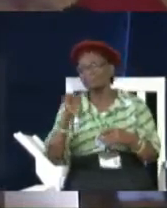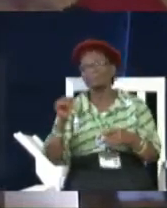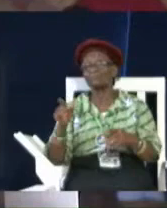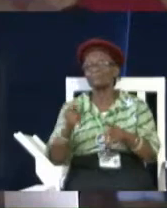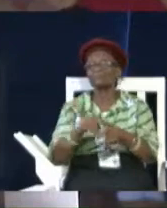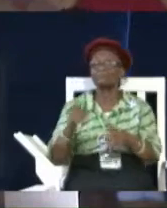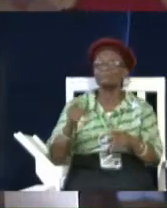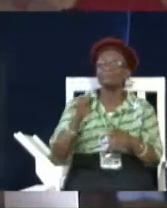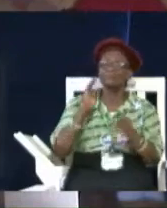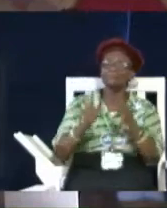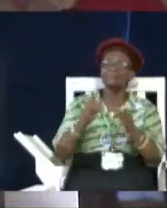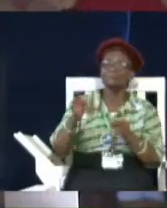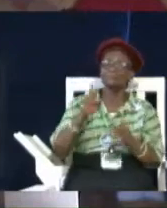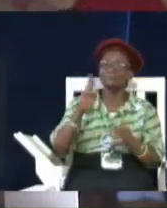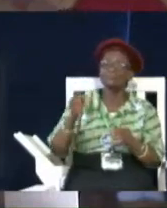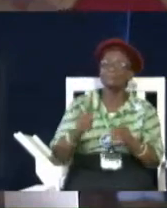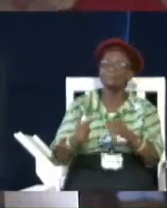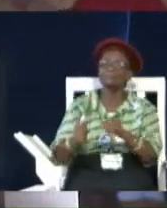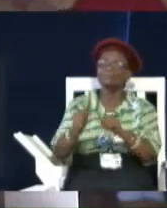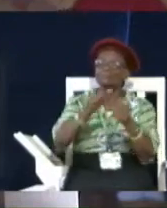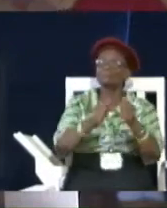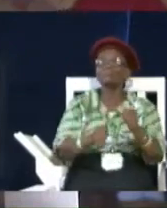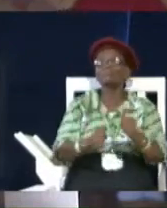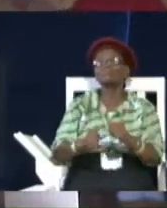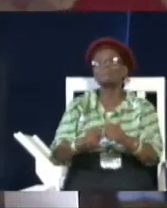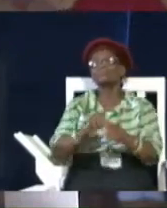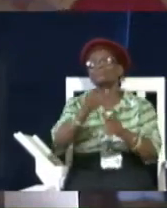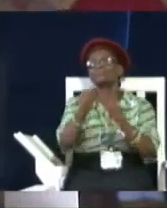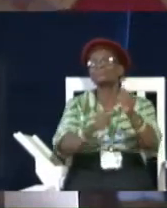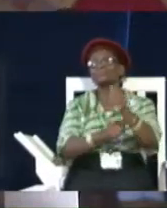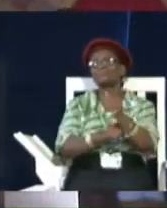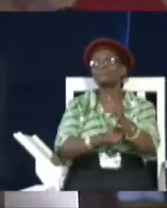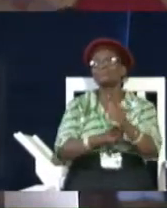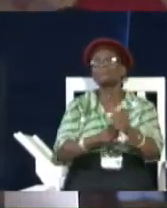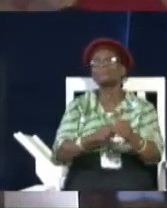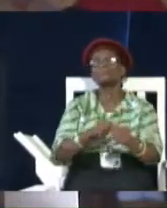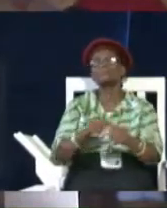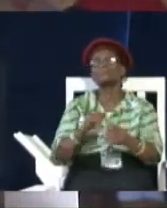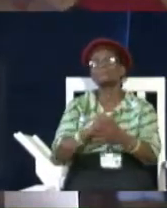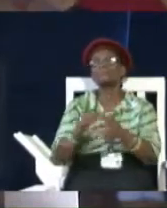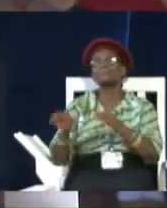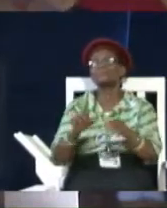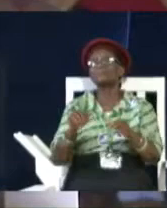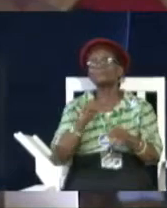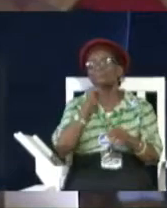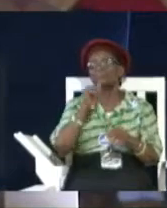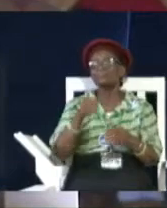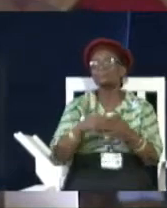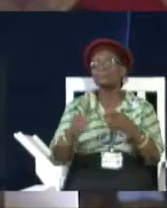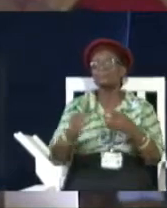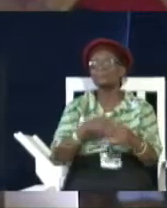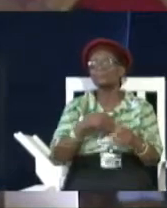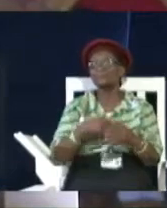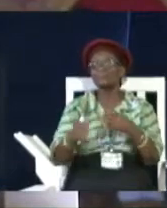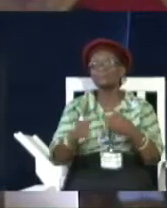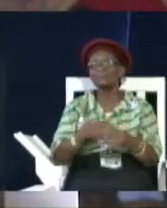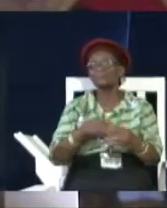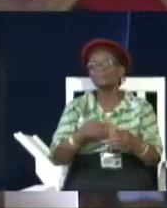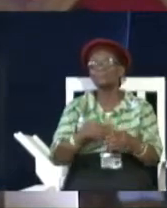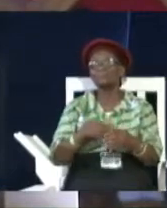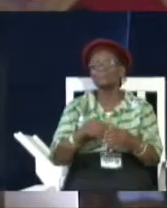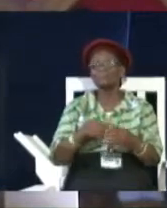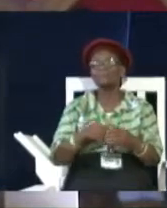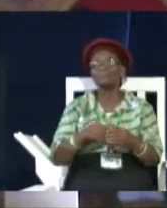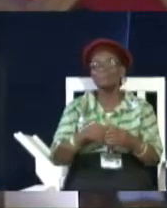the position you have already reached in life or in church or of any denomination, if